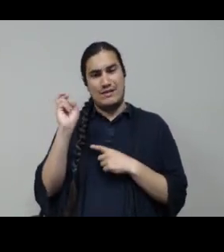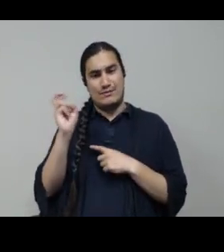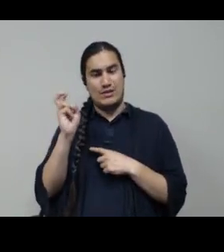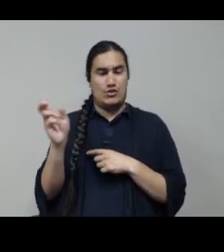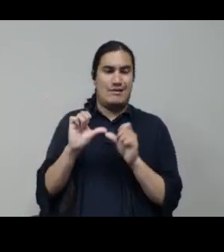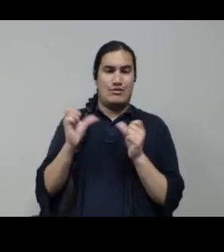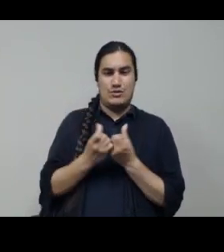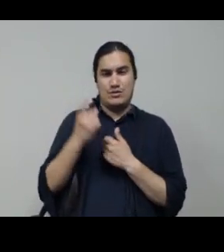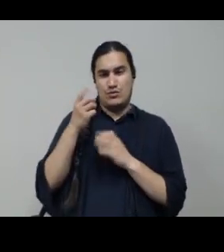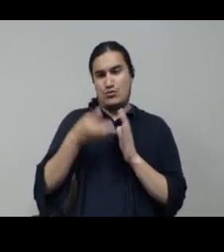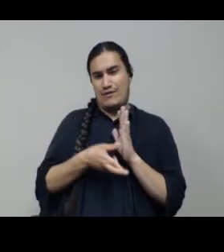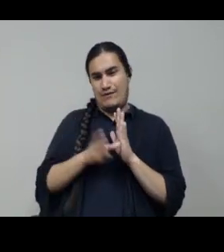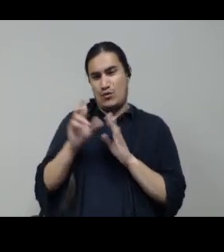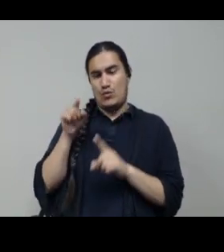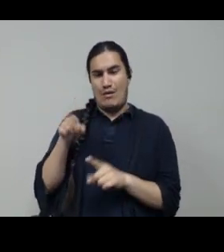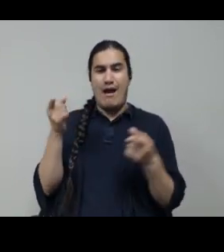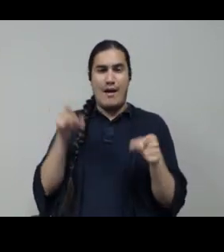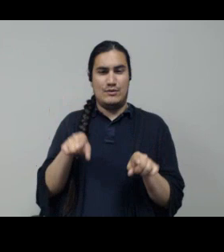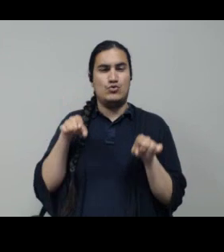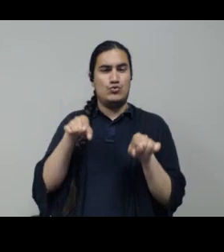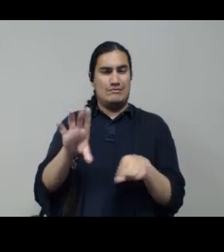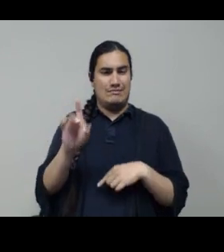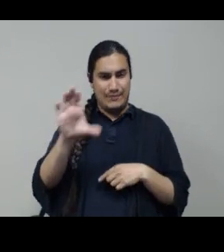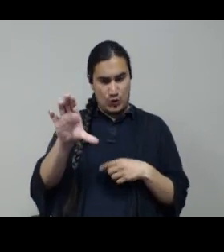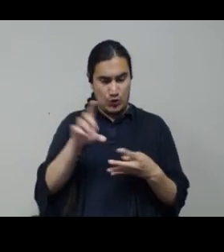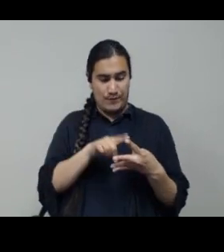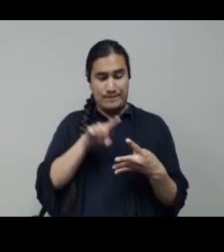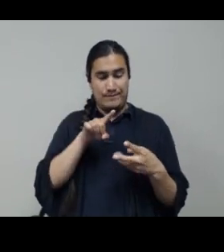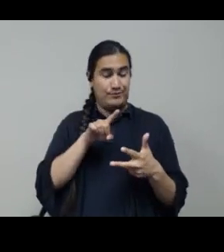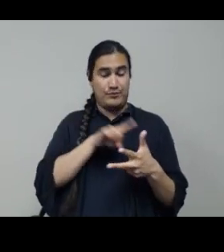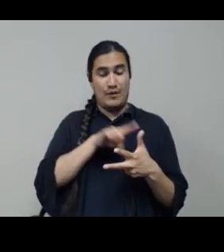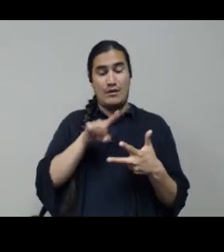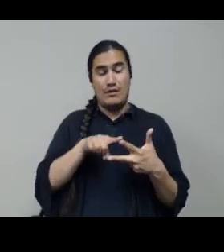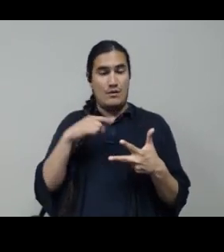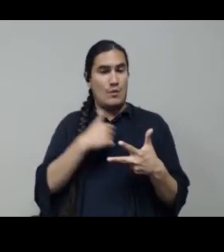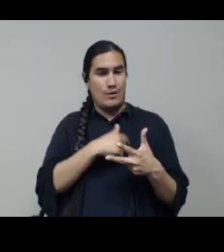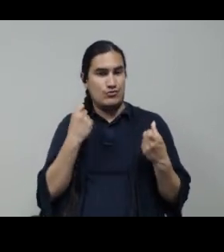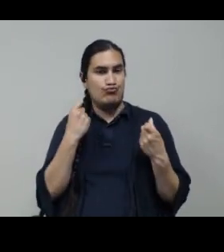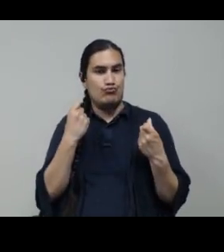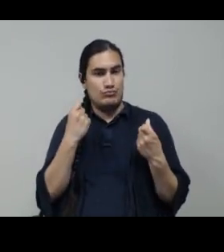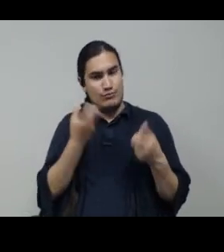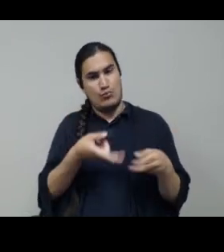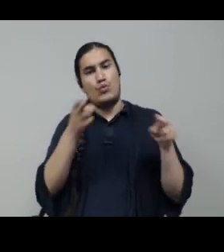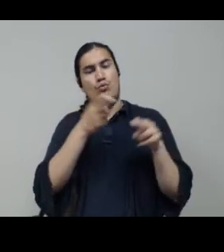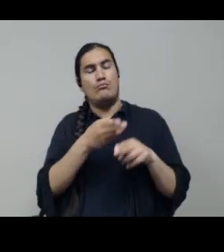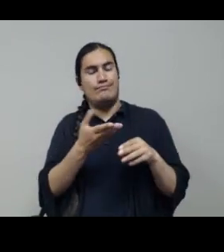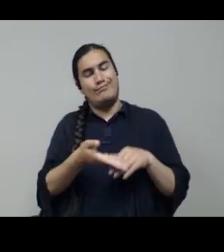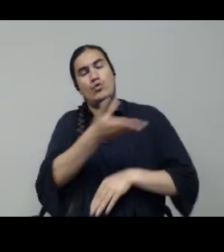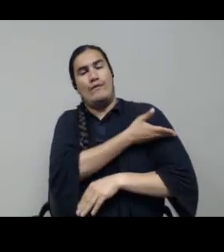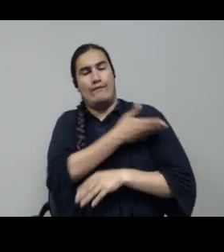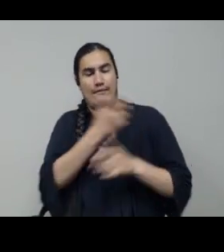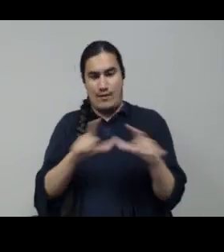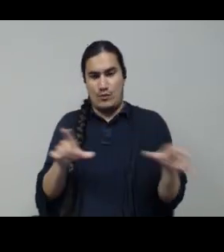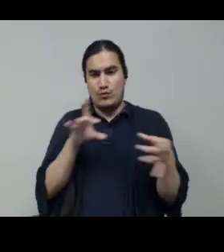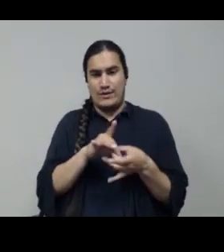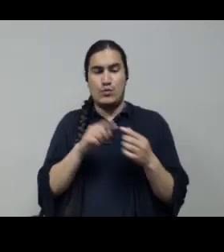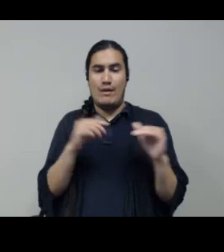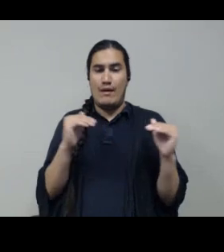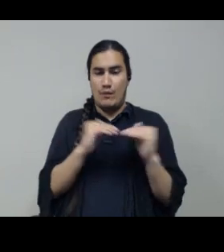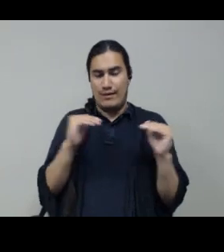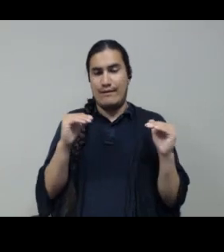which happens in December. Number 2, we strengthened the language related to equity and the Climate Action Plan